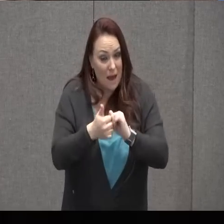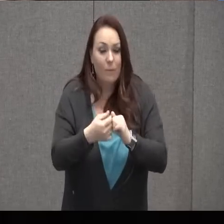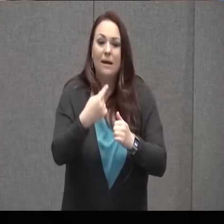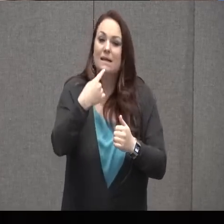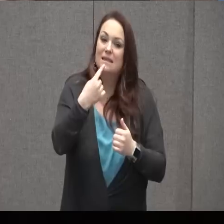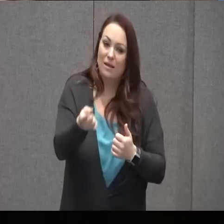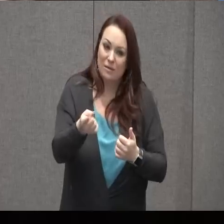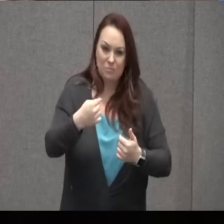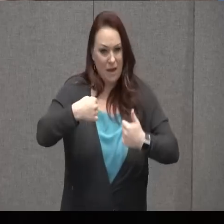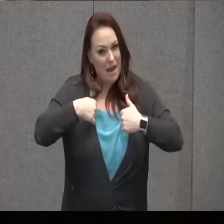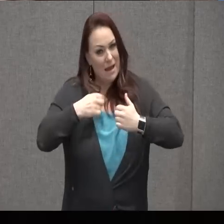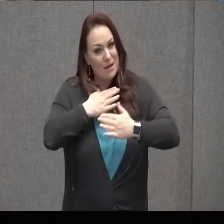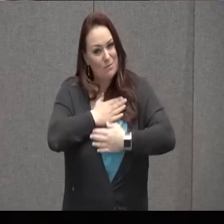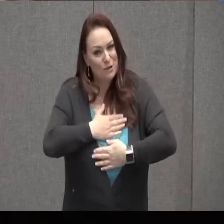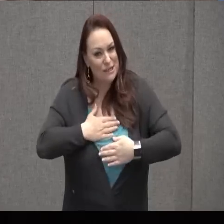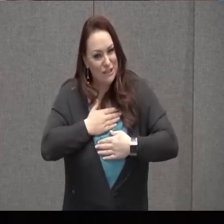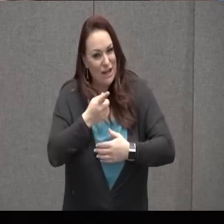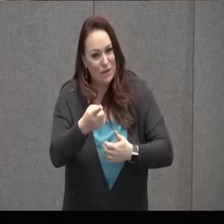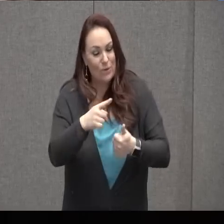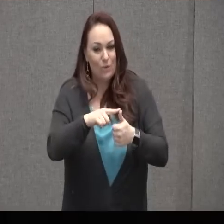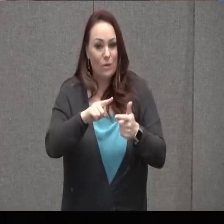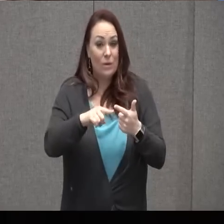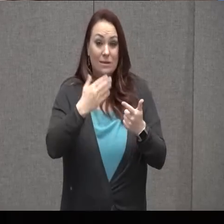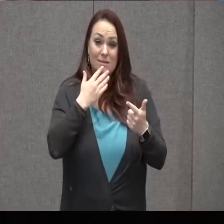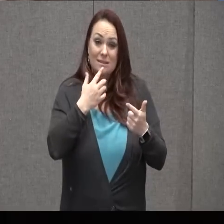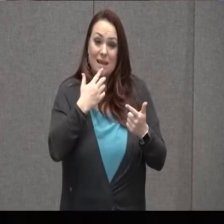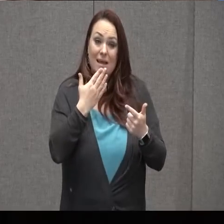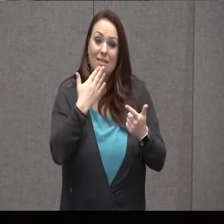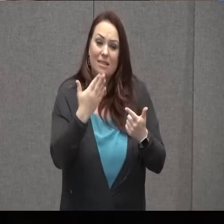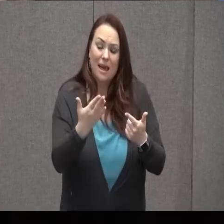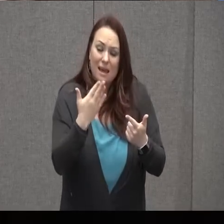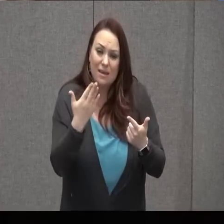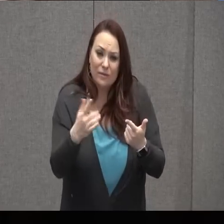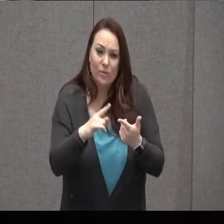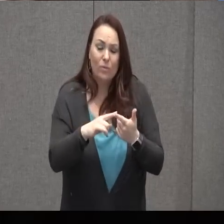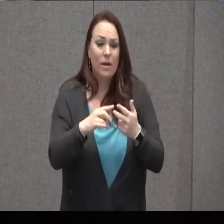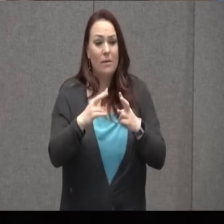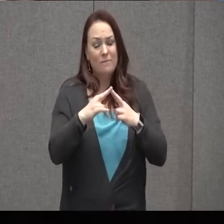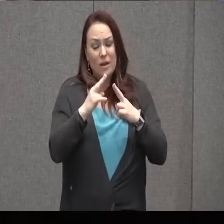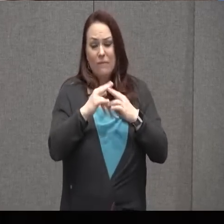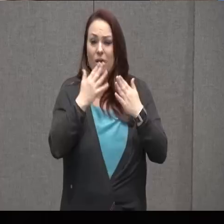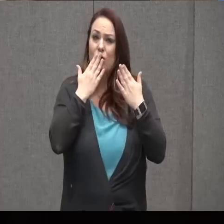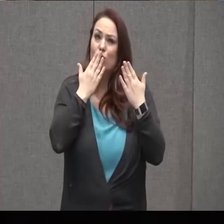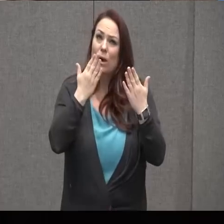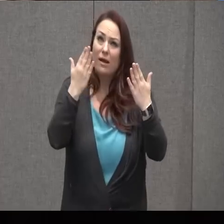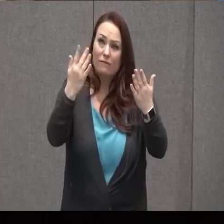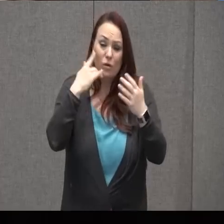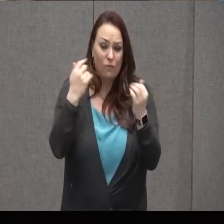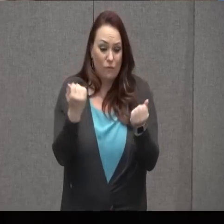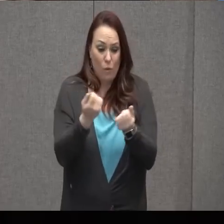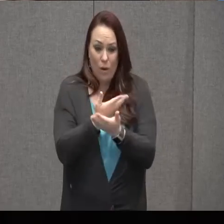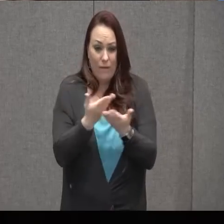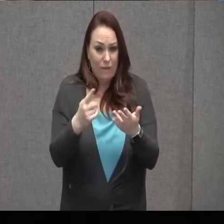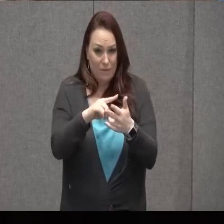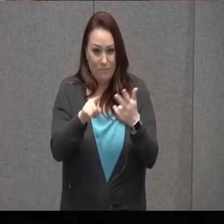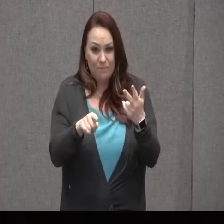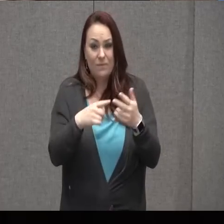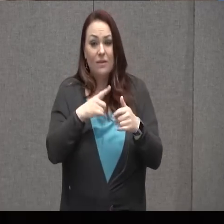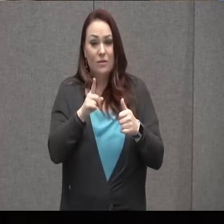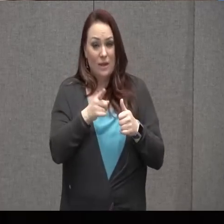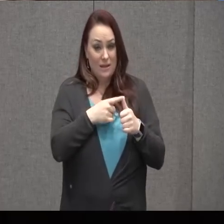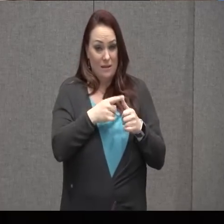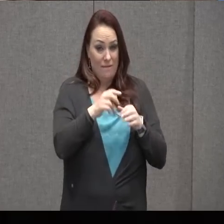by telling them thank you or telling them that we are grateful for them. So with this first